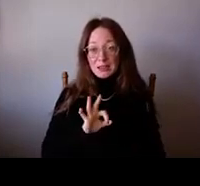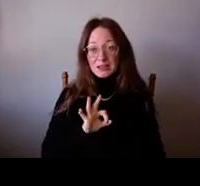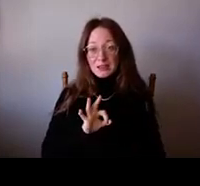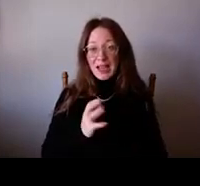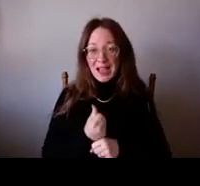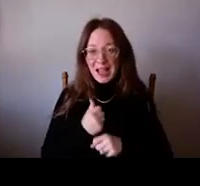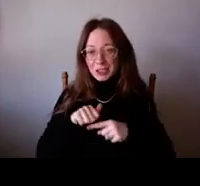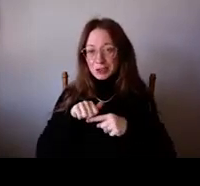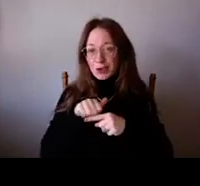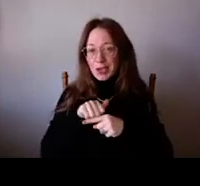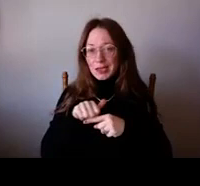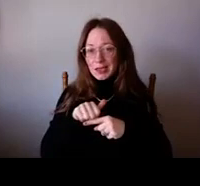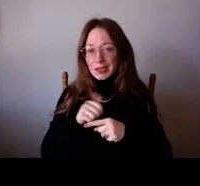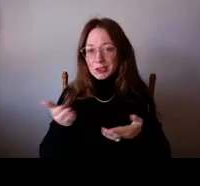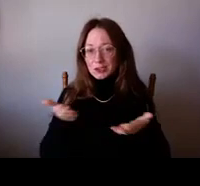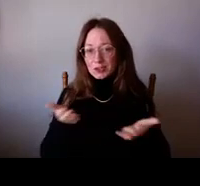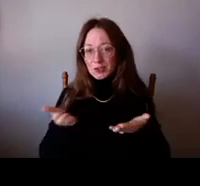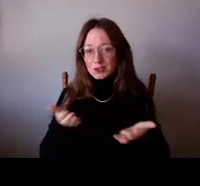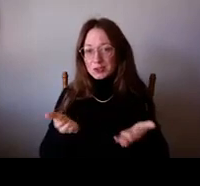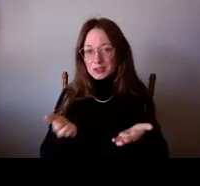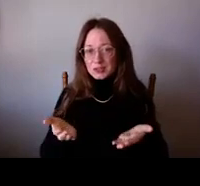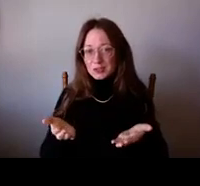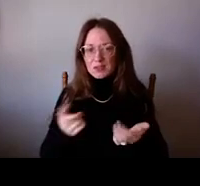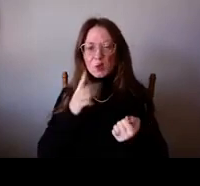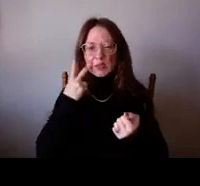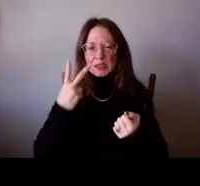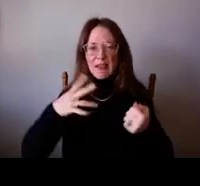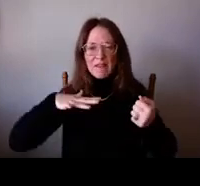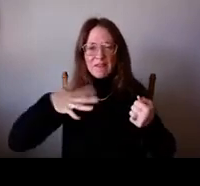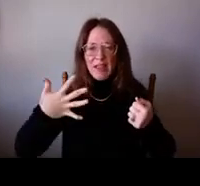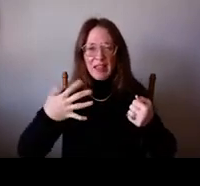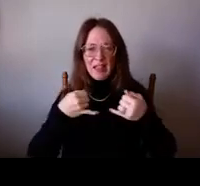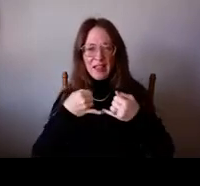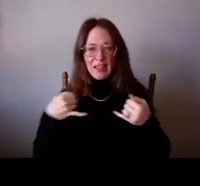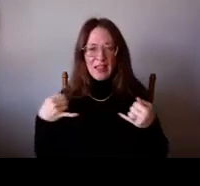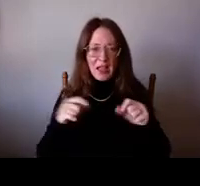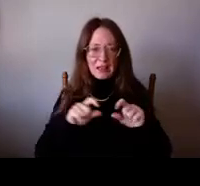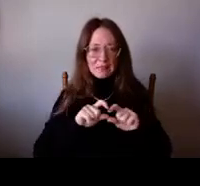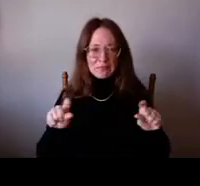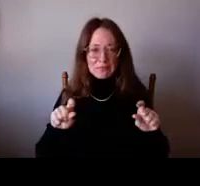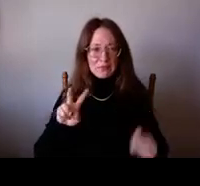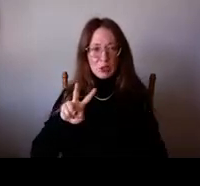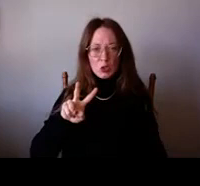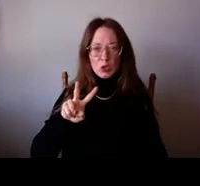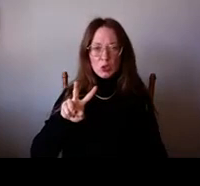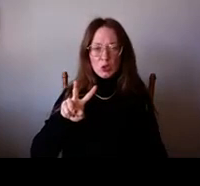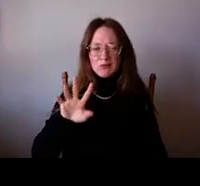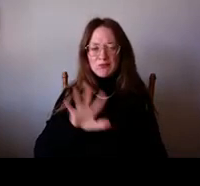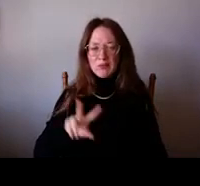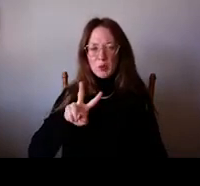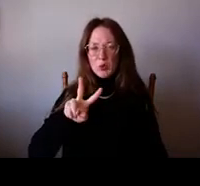You'll see that there on the 5th line, and that's that 200 and just about